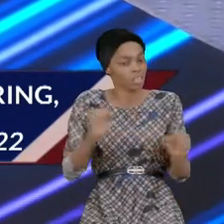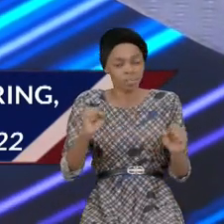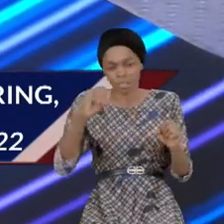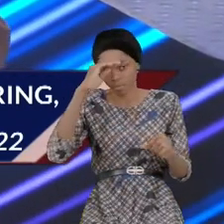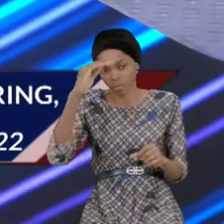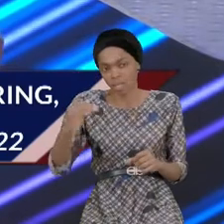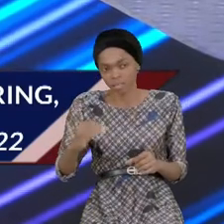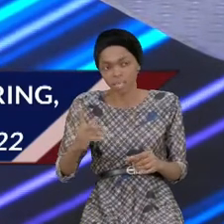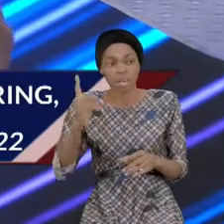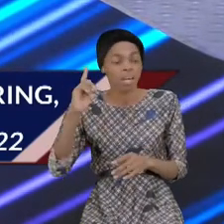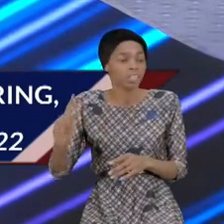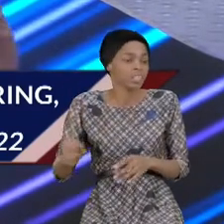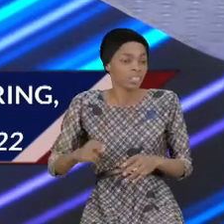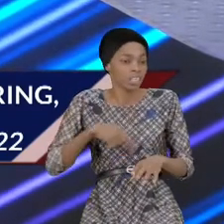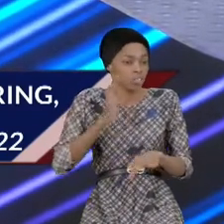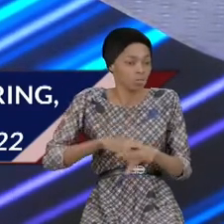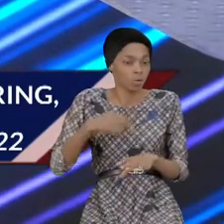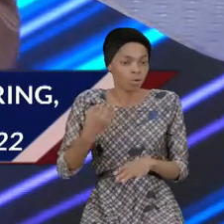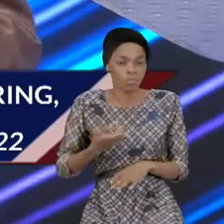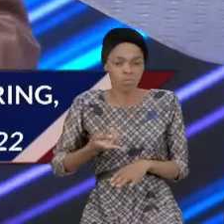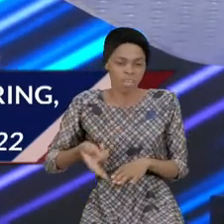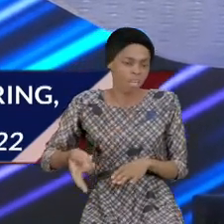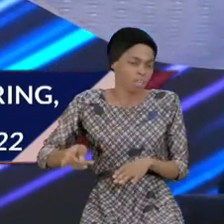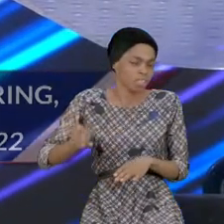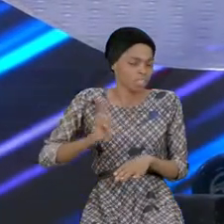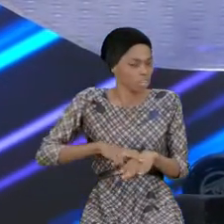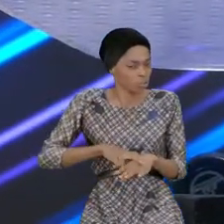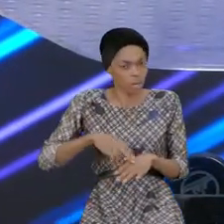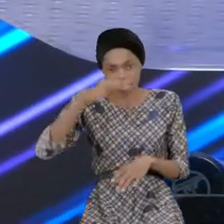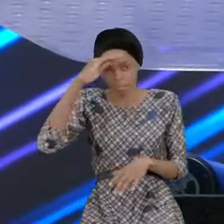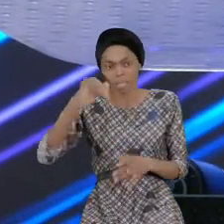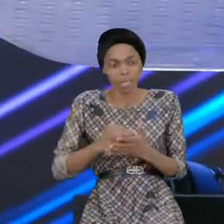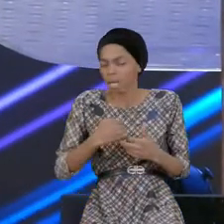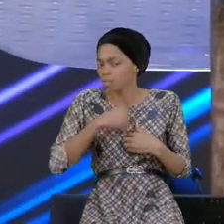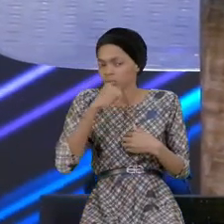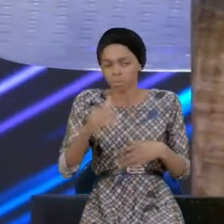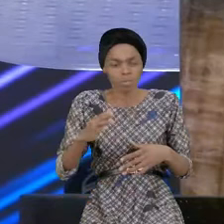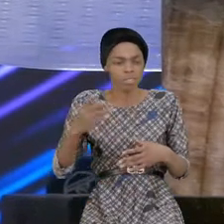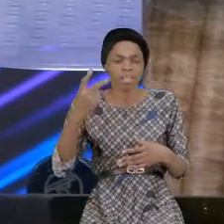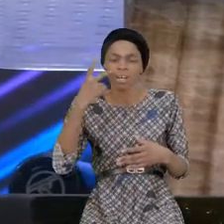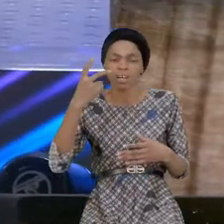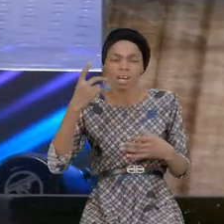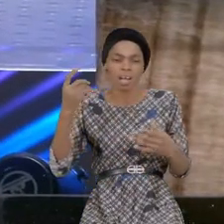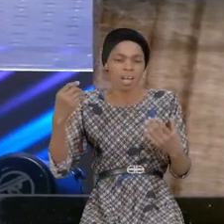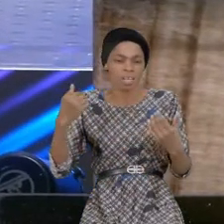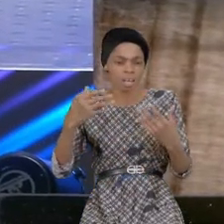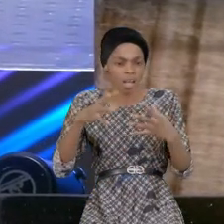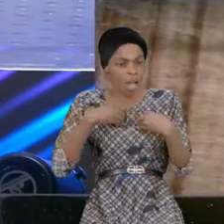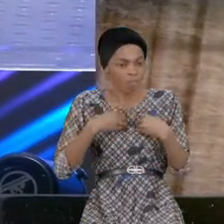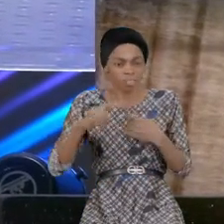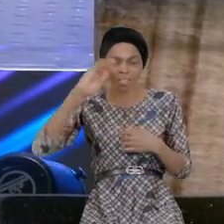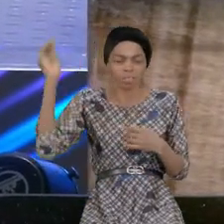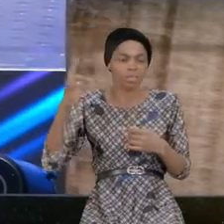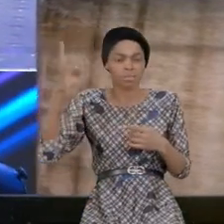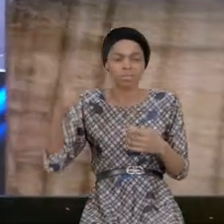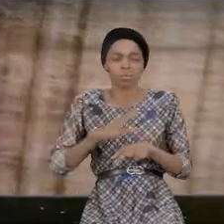the natural man, natural woman, that has not got the grace of God and has not got the fruit of the